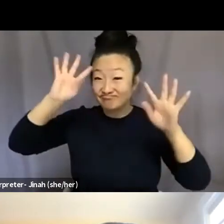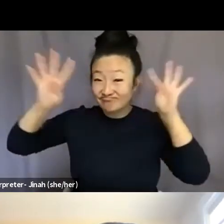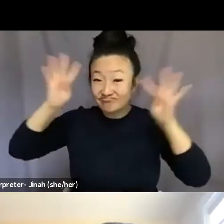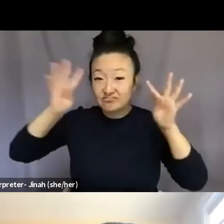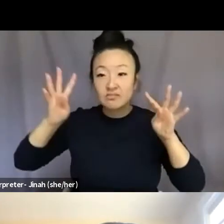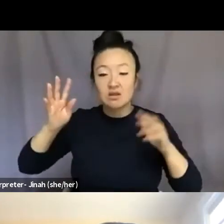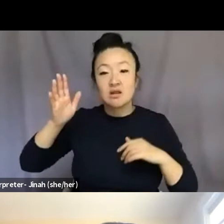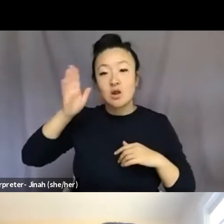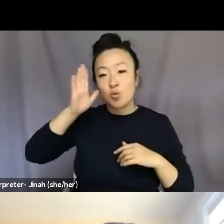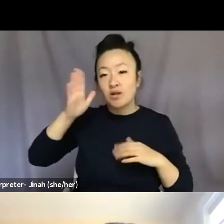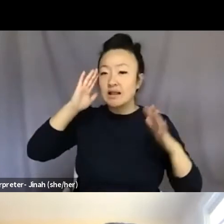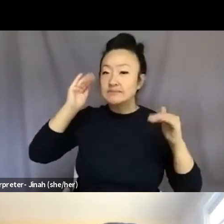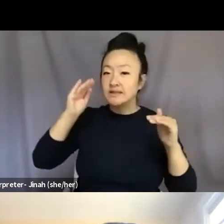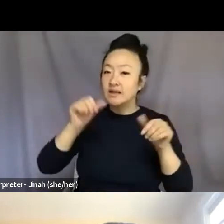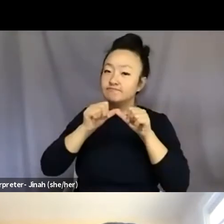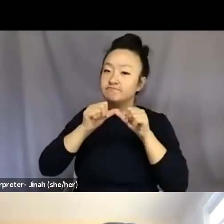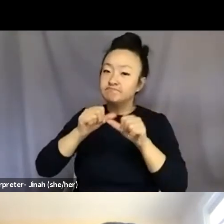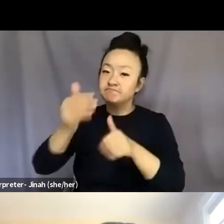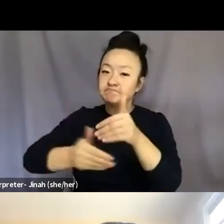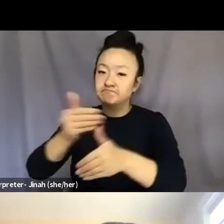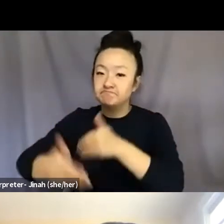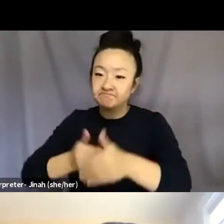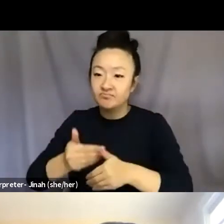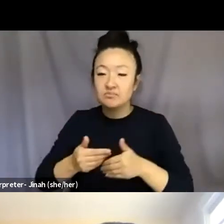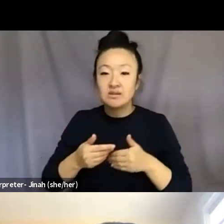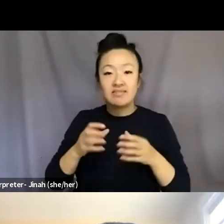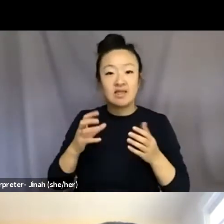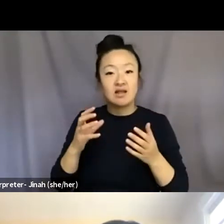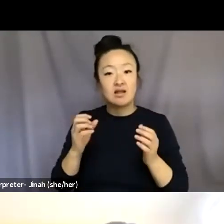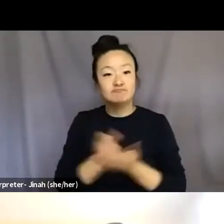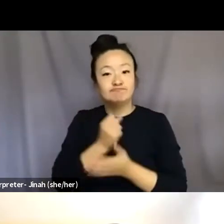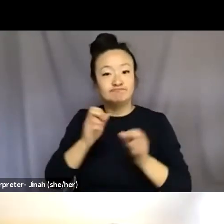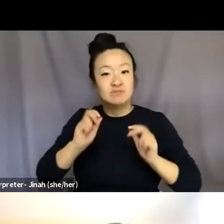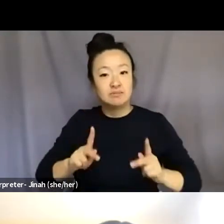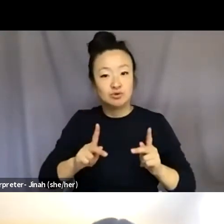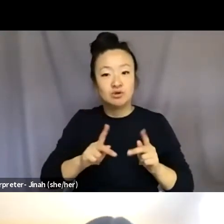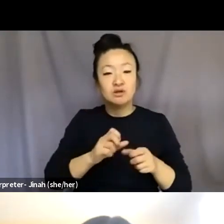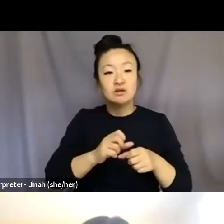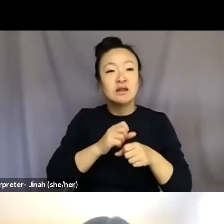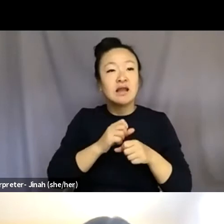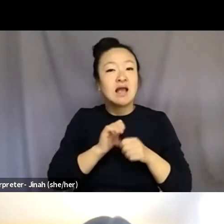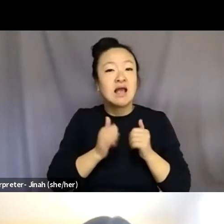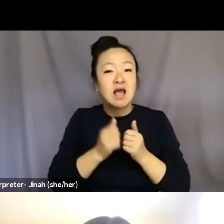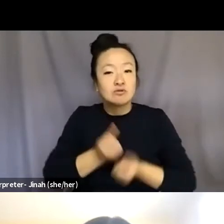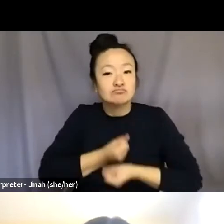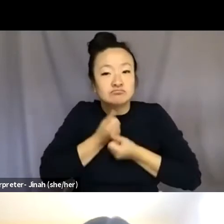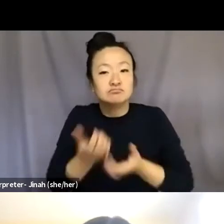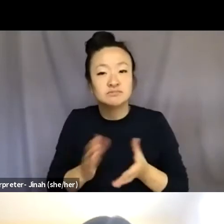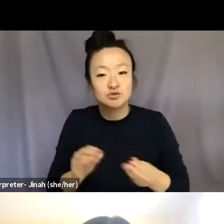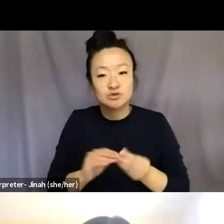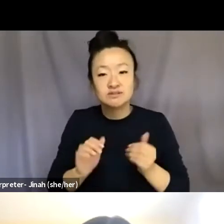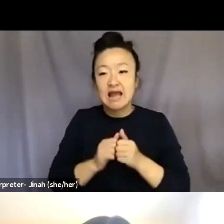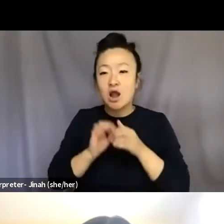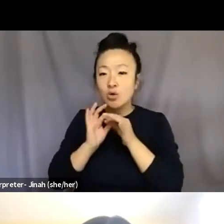of carrying forward, and an opportunity to continue creating and recreating how we tell story, how we connect, I think